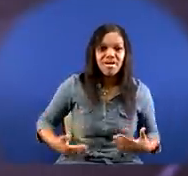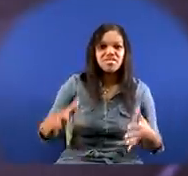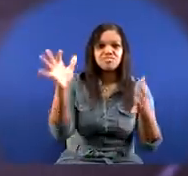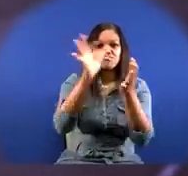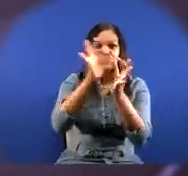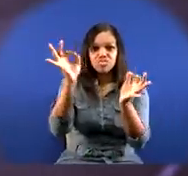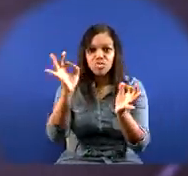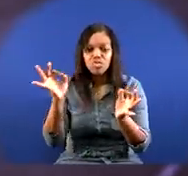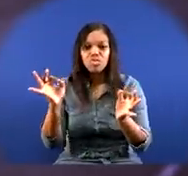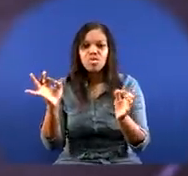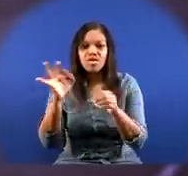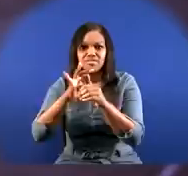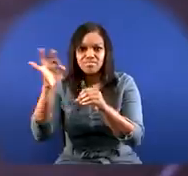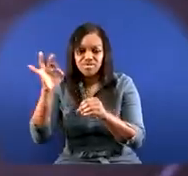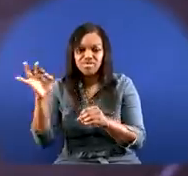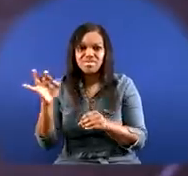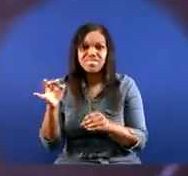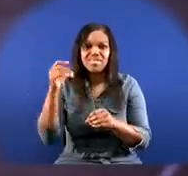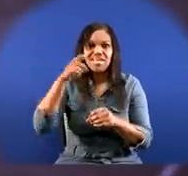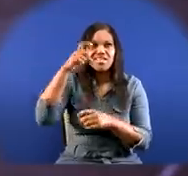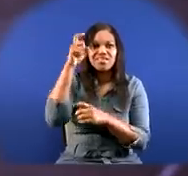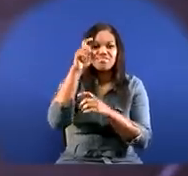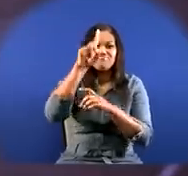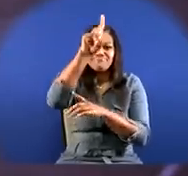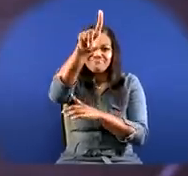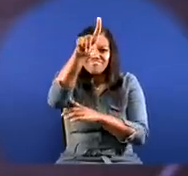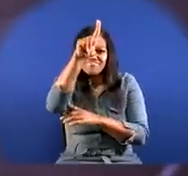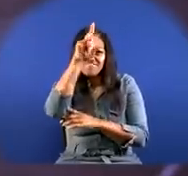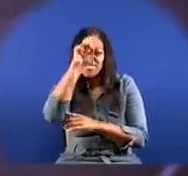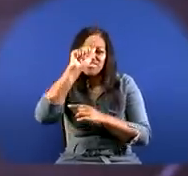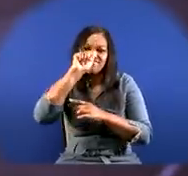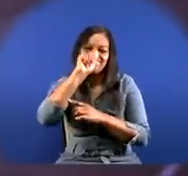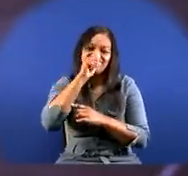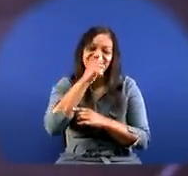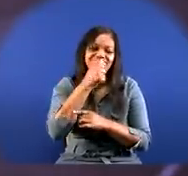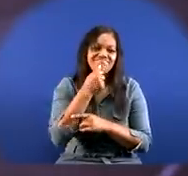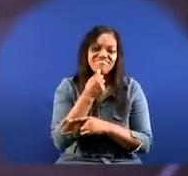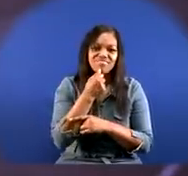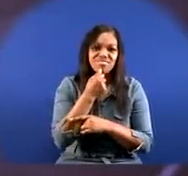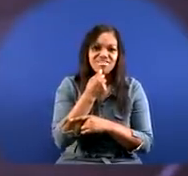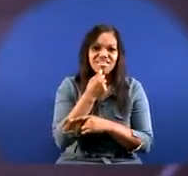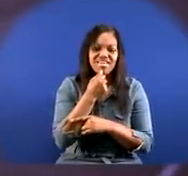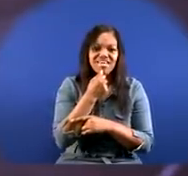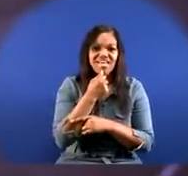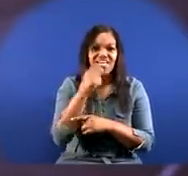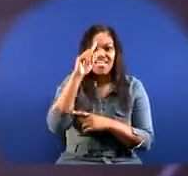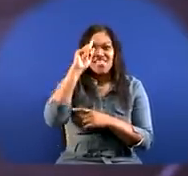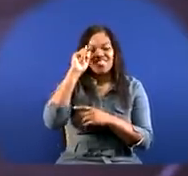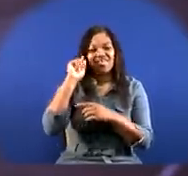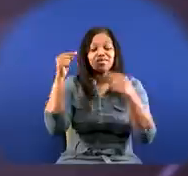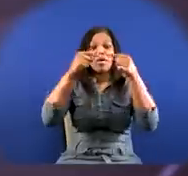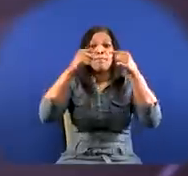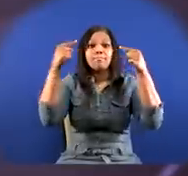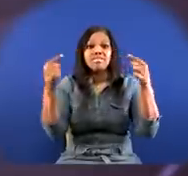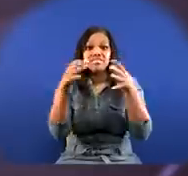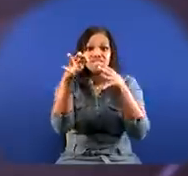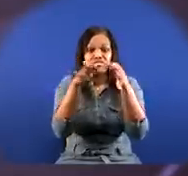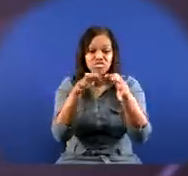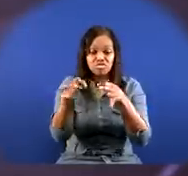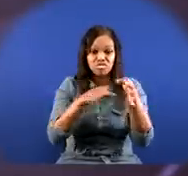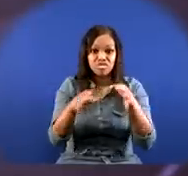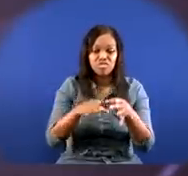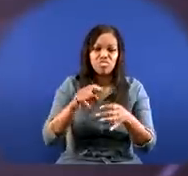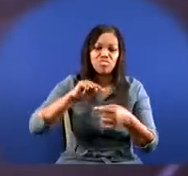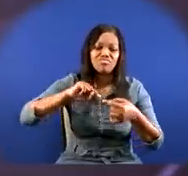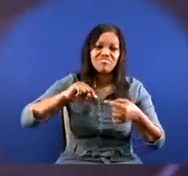spirit in a mysterious suffering that defies description, so